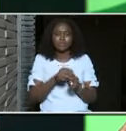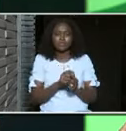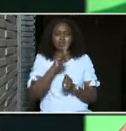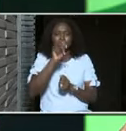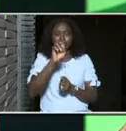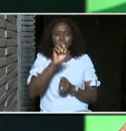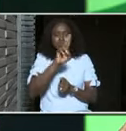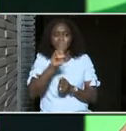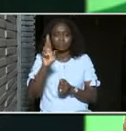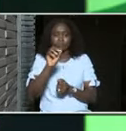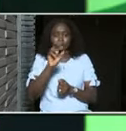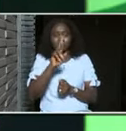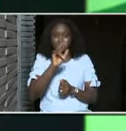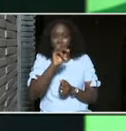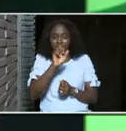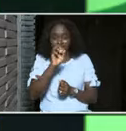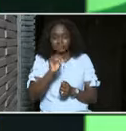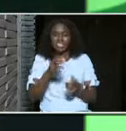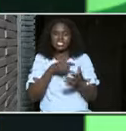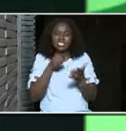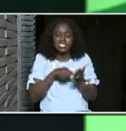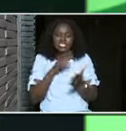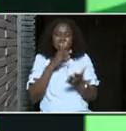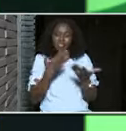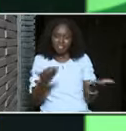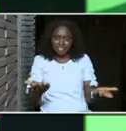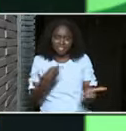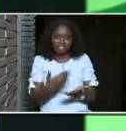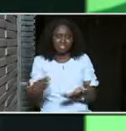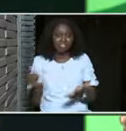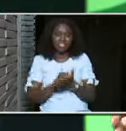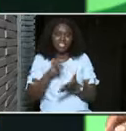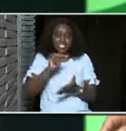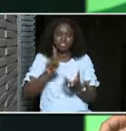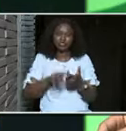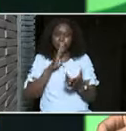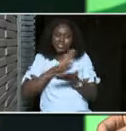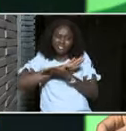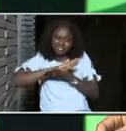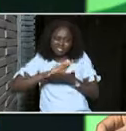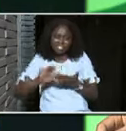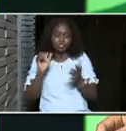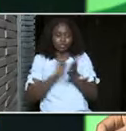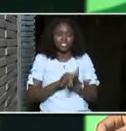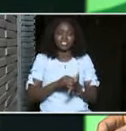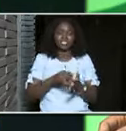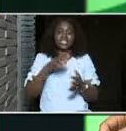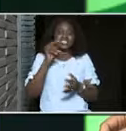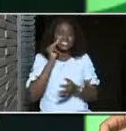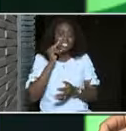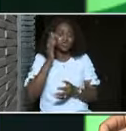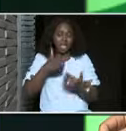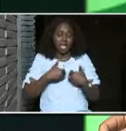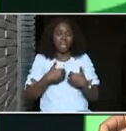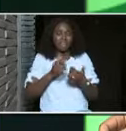think these are things that need to be ironed out so that Nigerians can have a clearer idea.